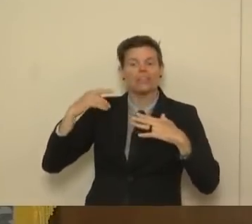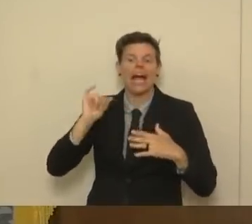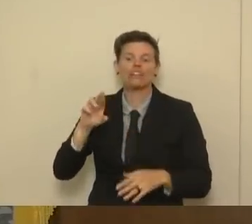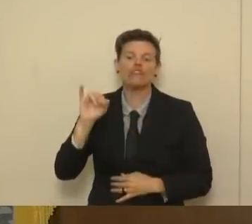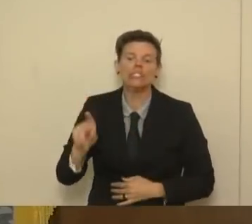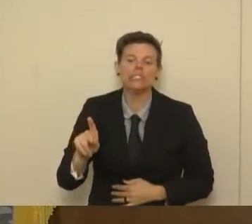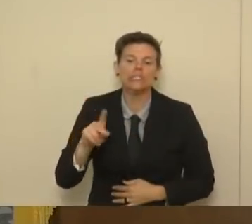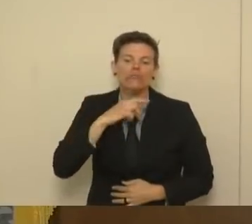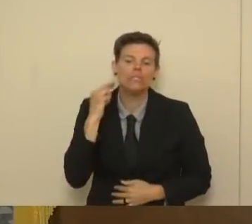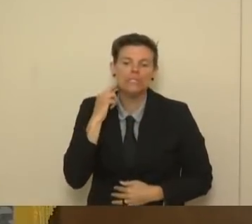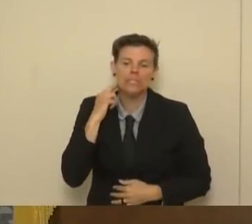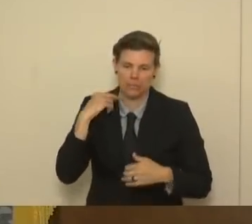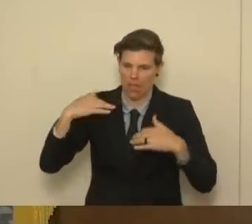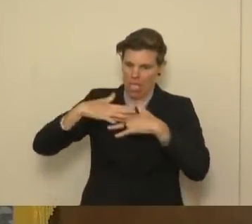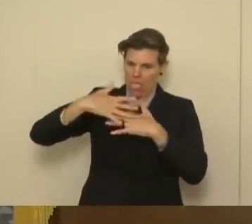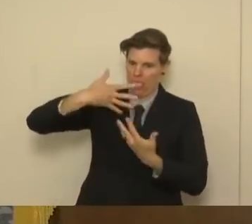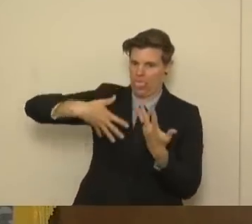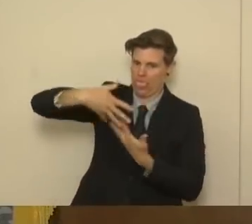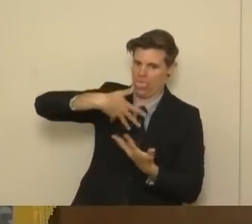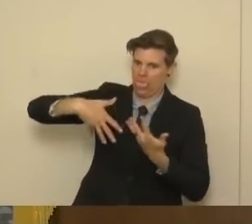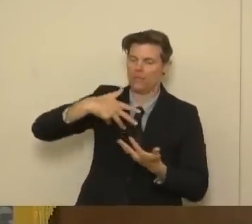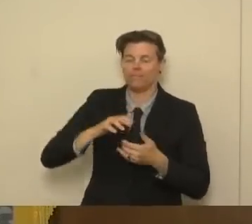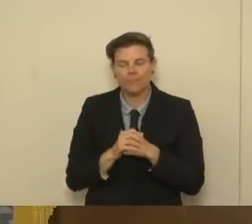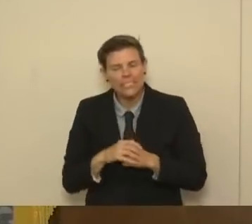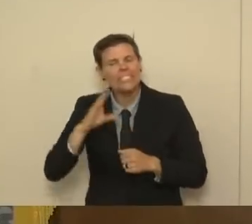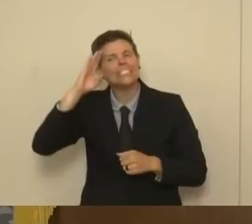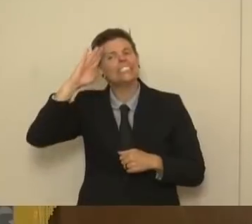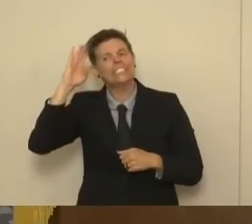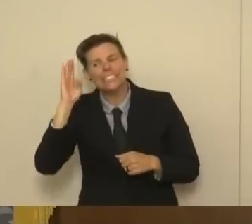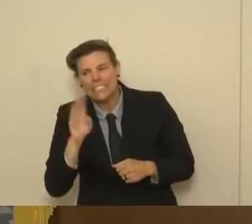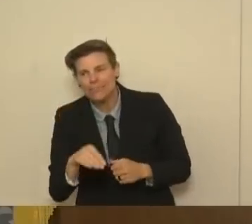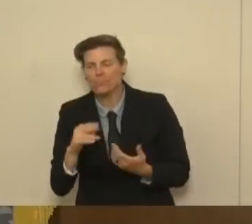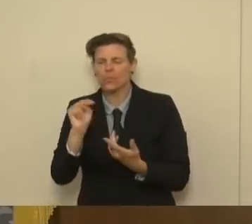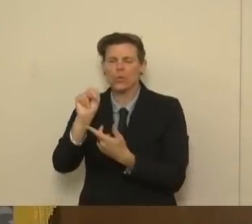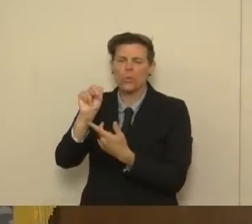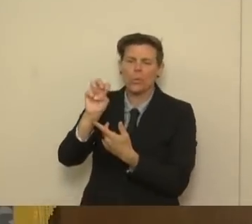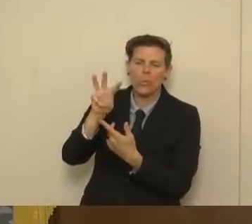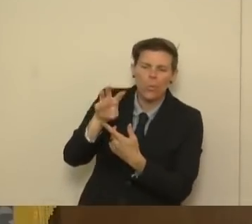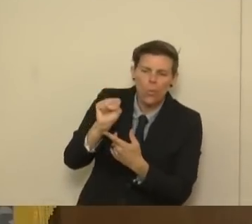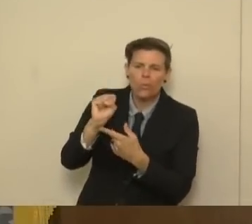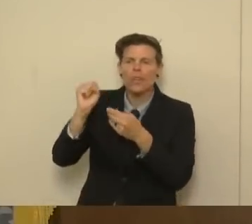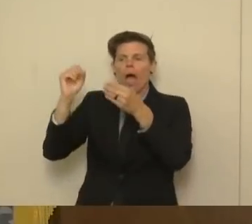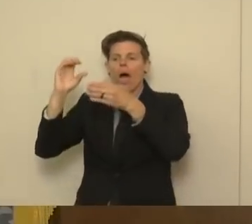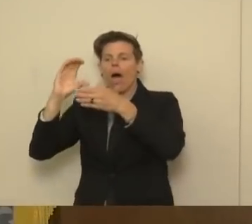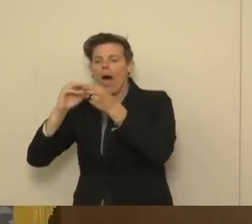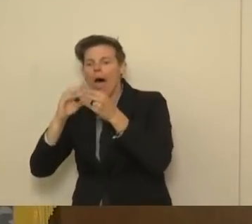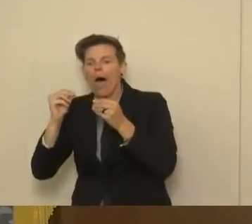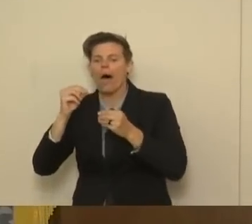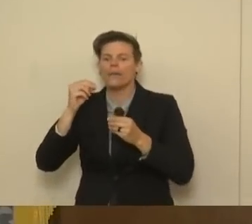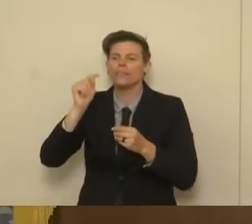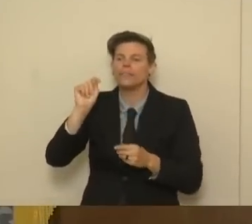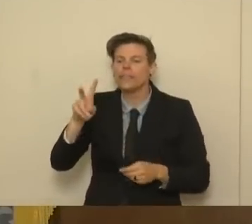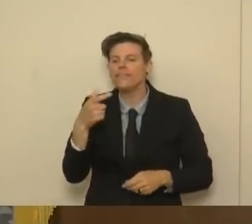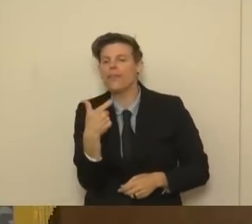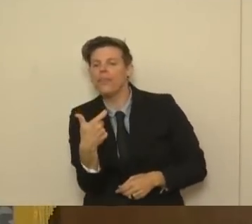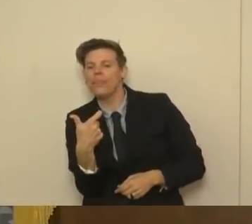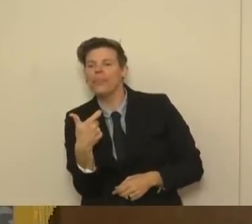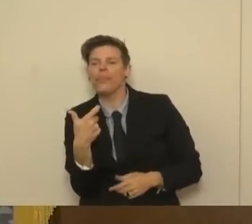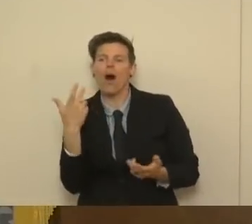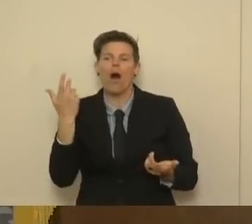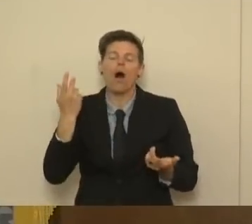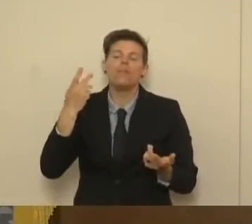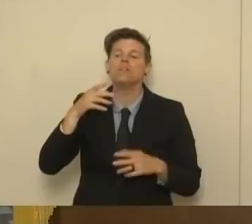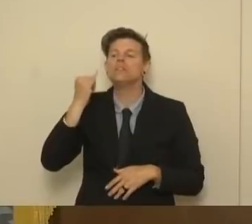read about in a news story here and across the country where someone thought it was safe, they were celebrating